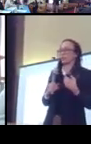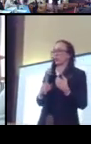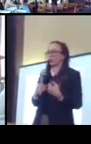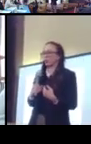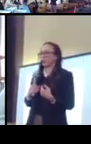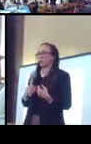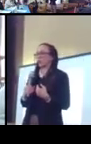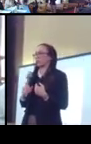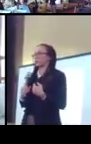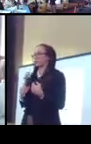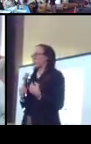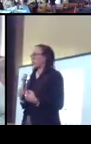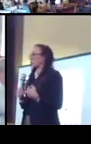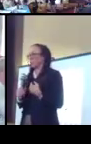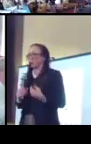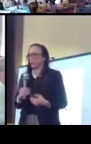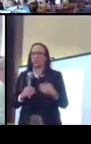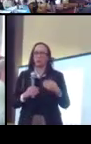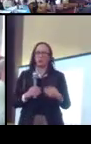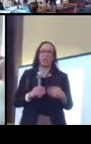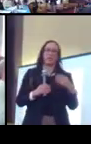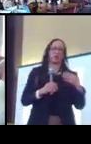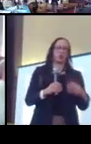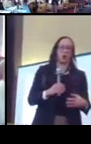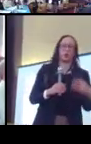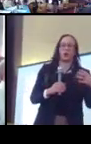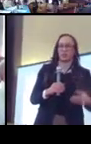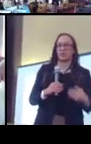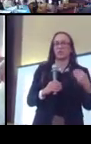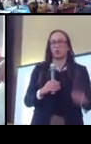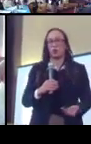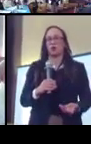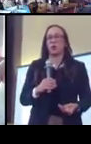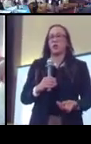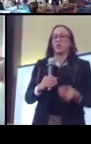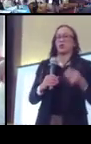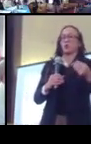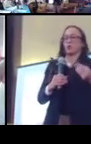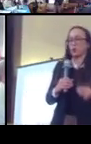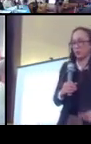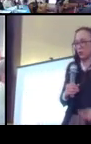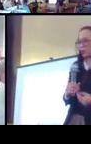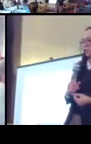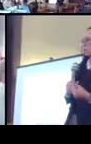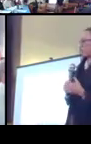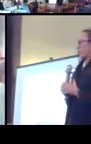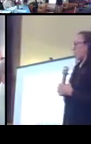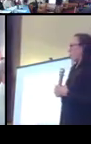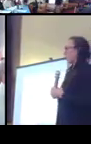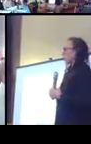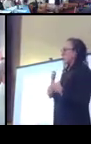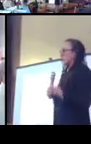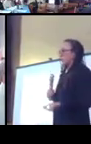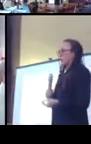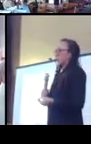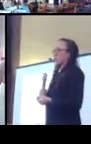that the goal of the plan is to change what we're doing today into what we want to be tomorrow. So continuing to move